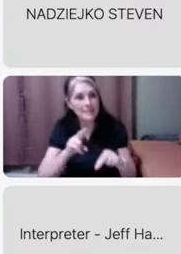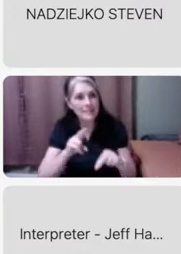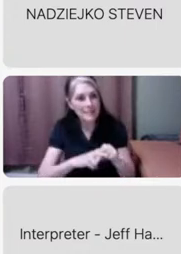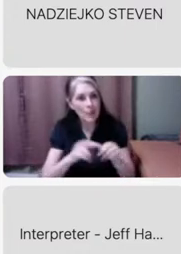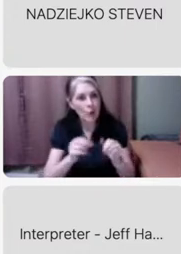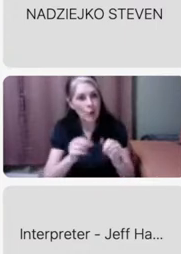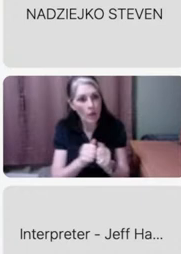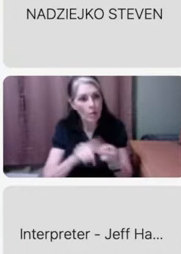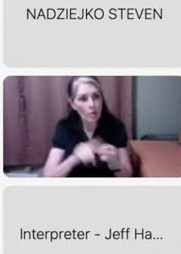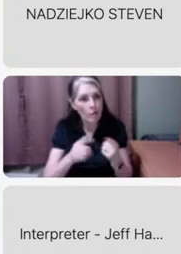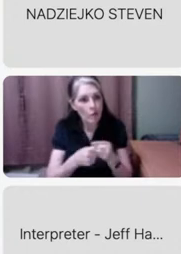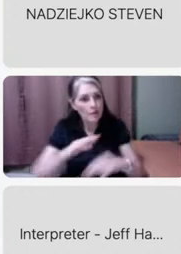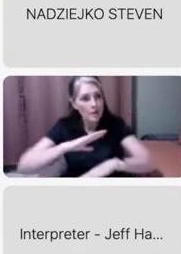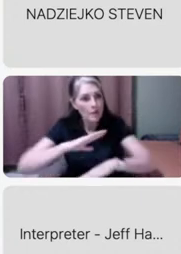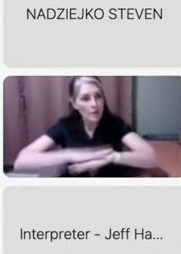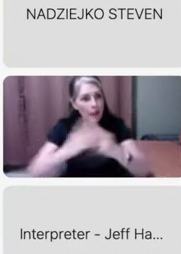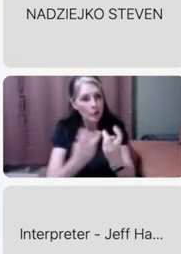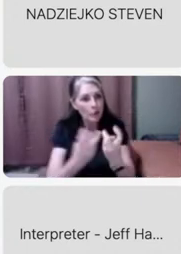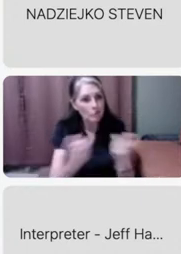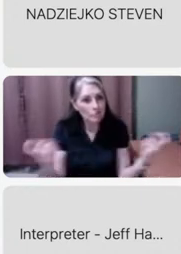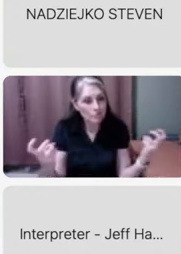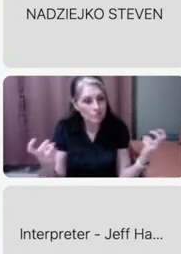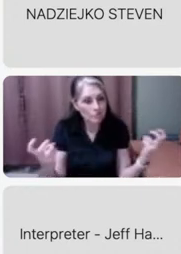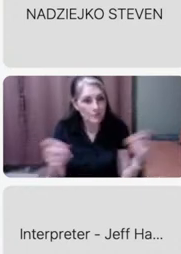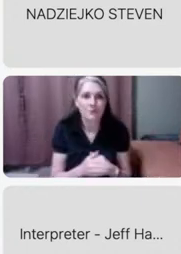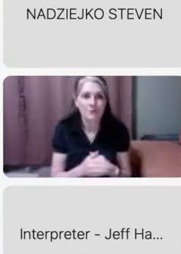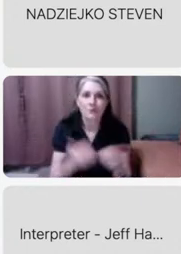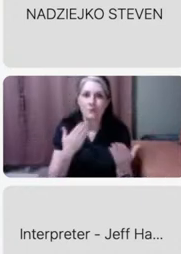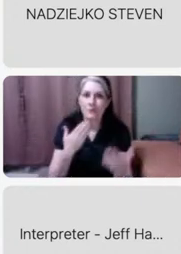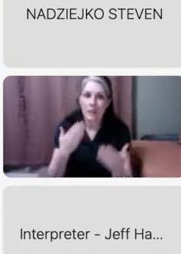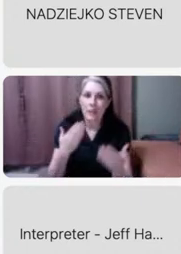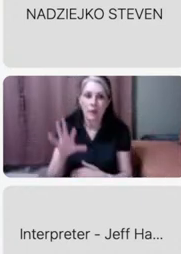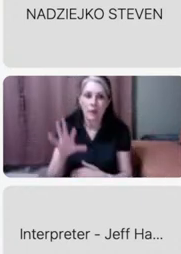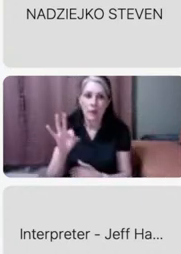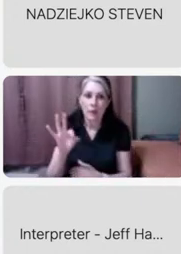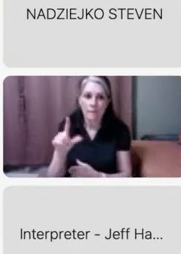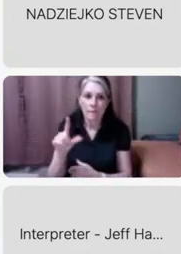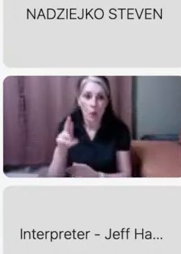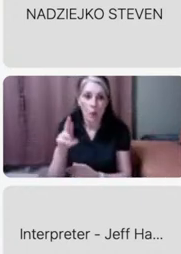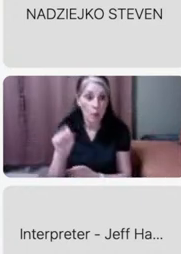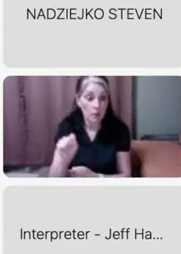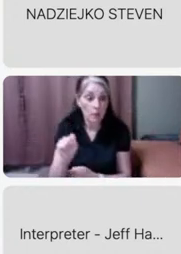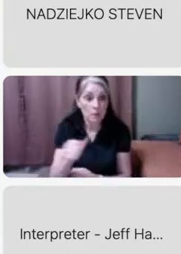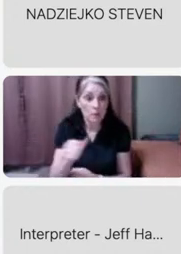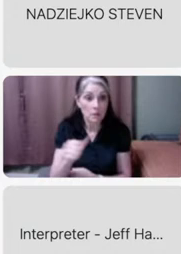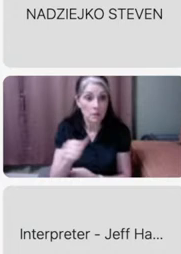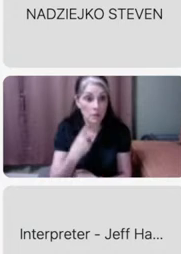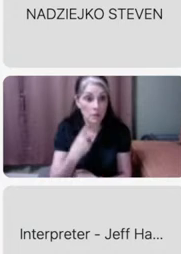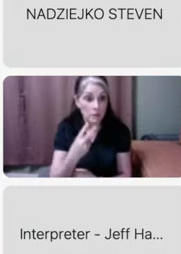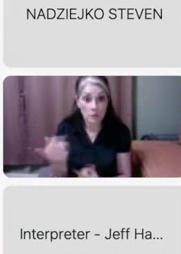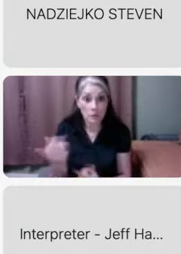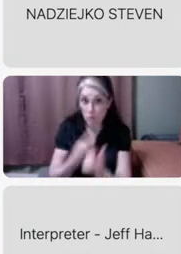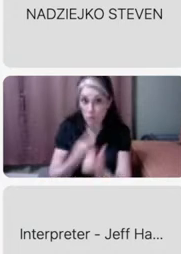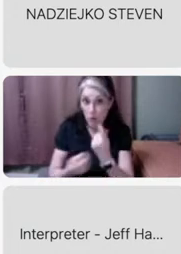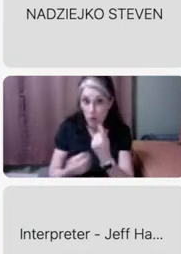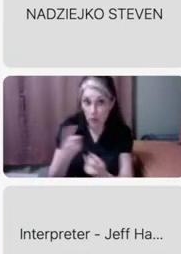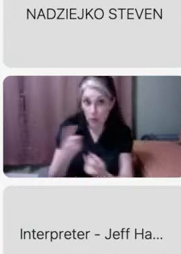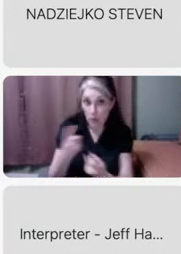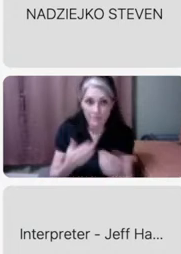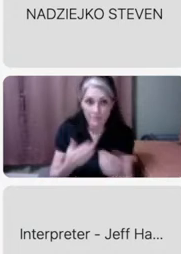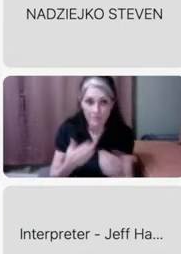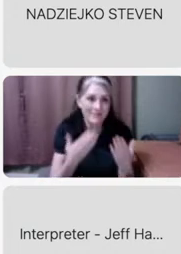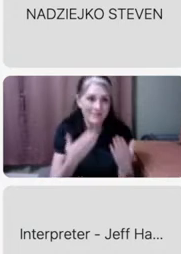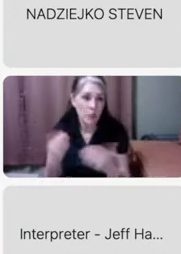thank you board member flores and any no other questions director and cecil thank you so much